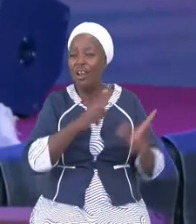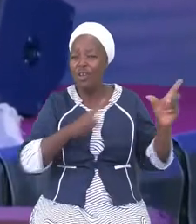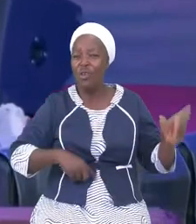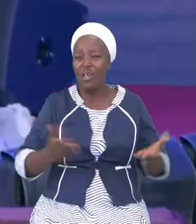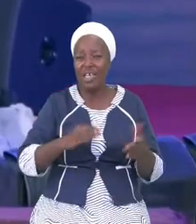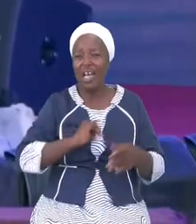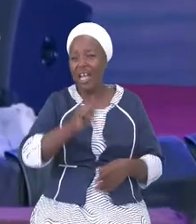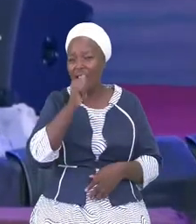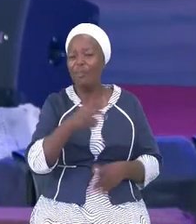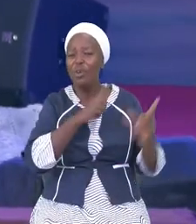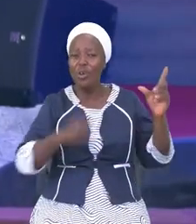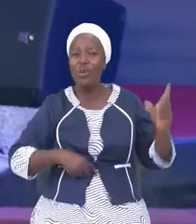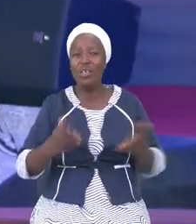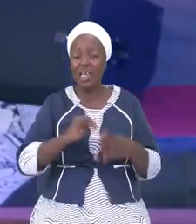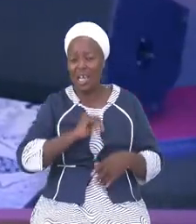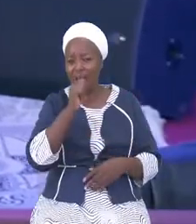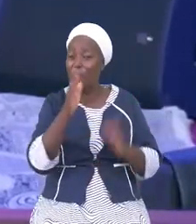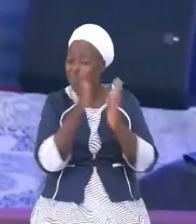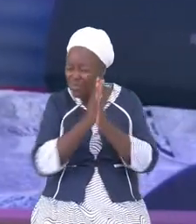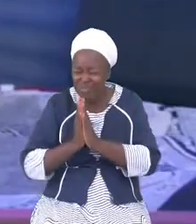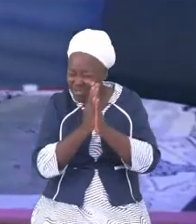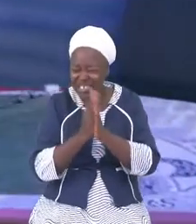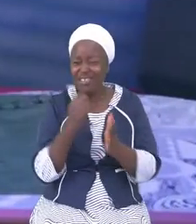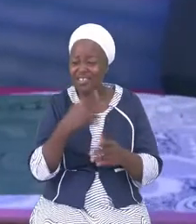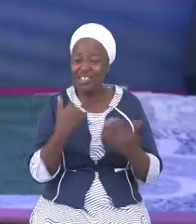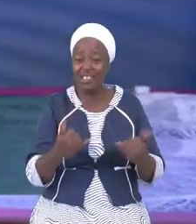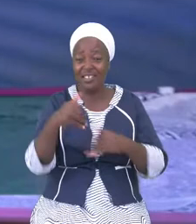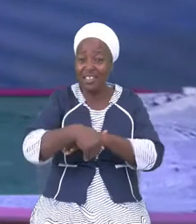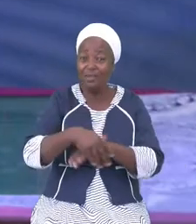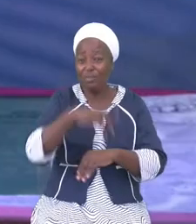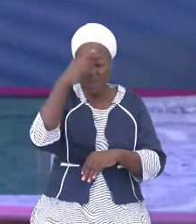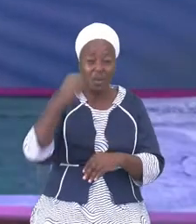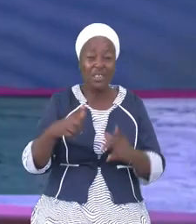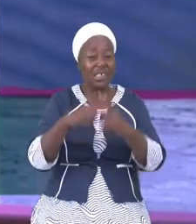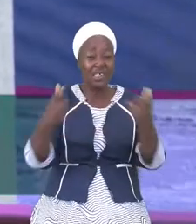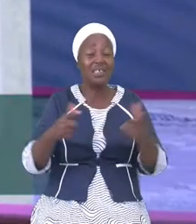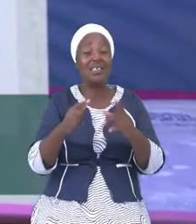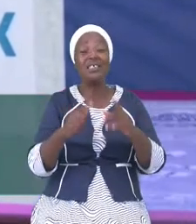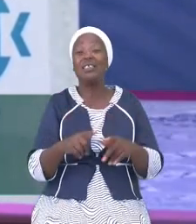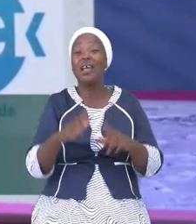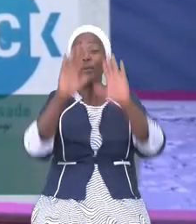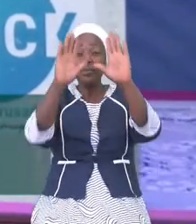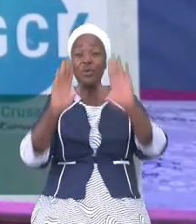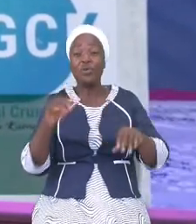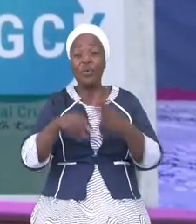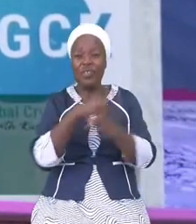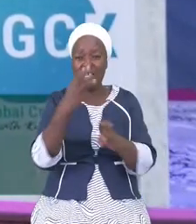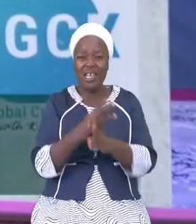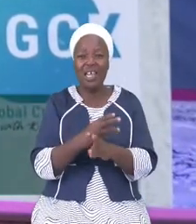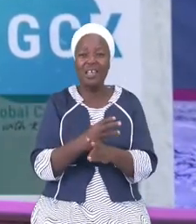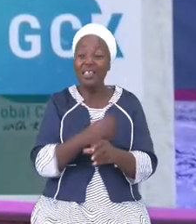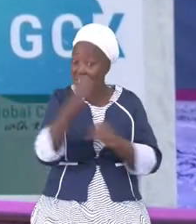am. Lord, here I am. The spectacular miracle of the year in your life.